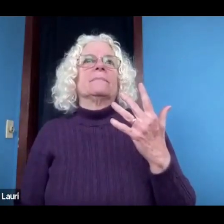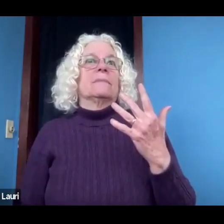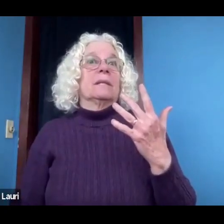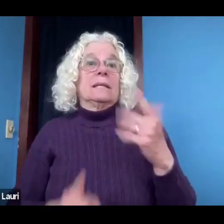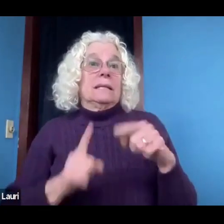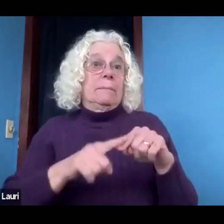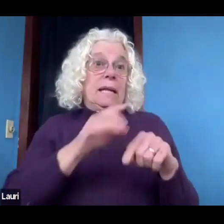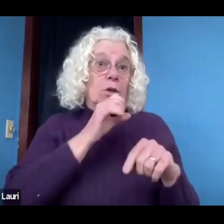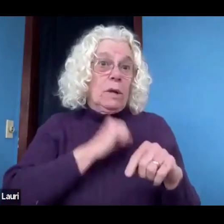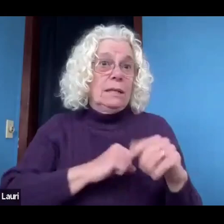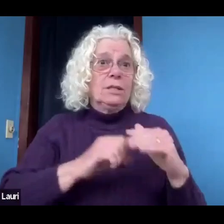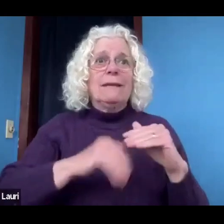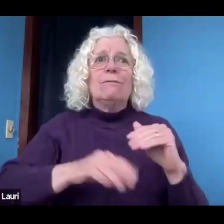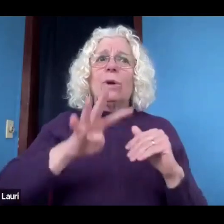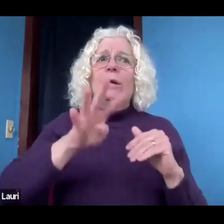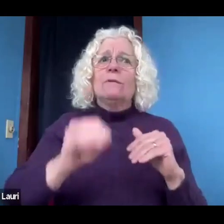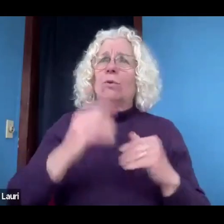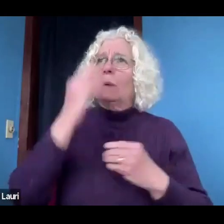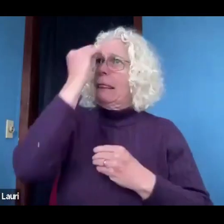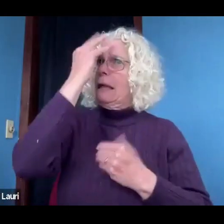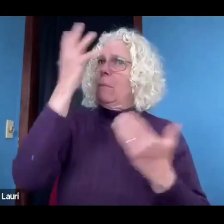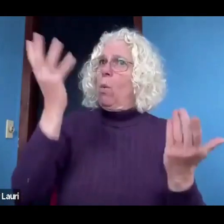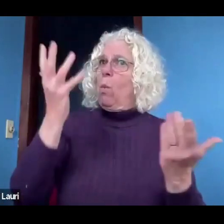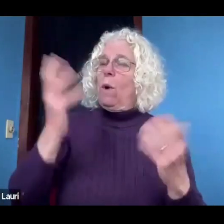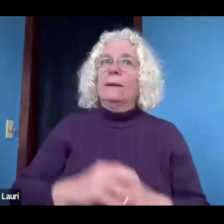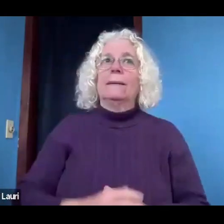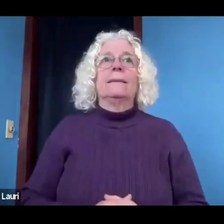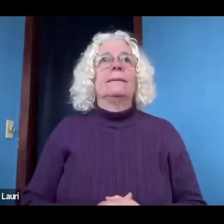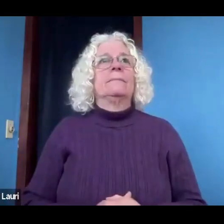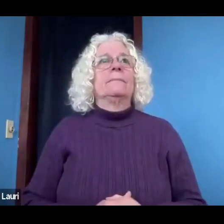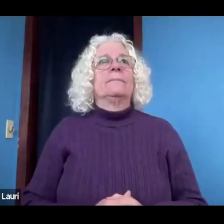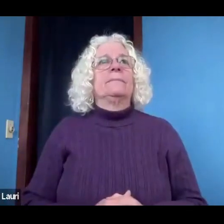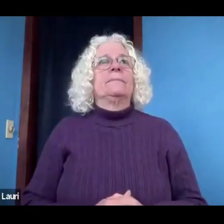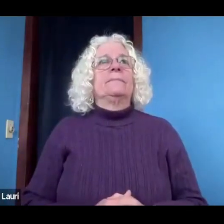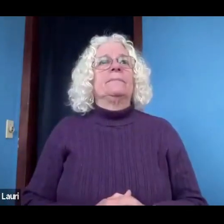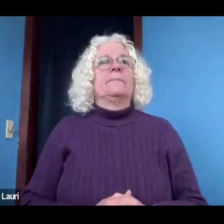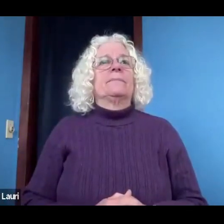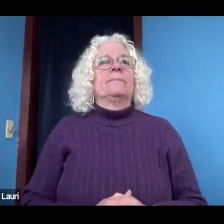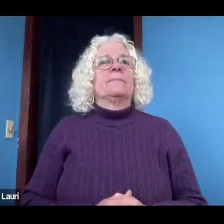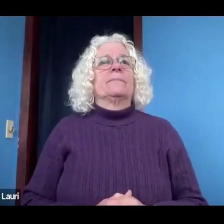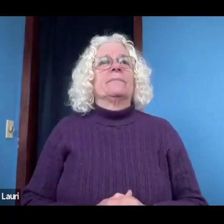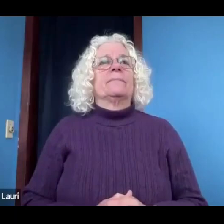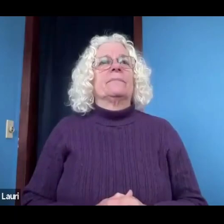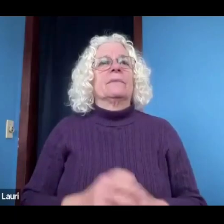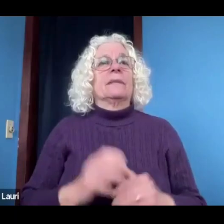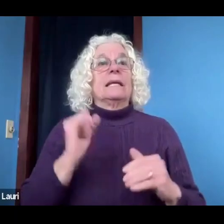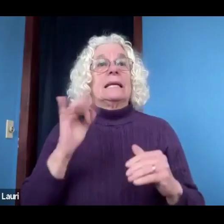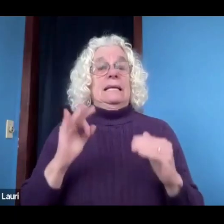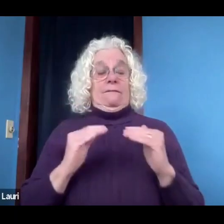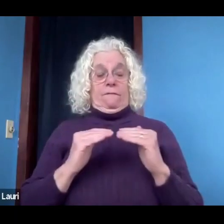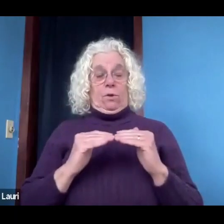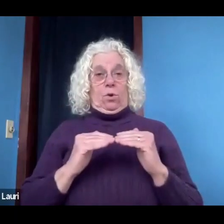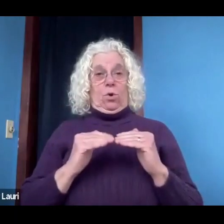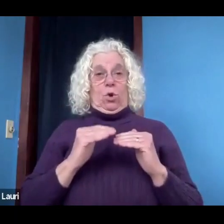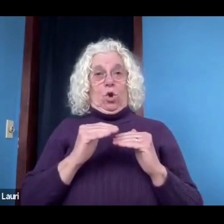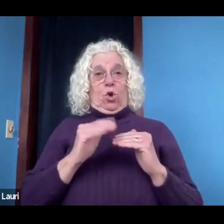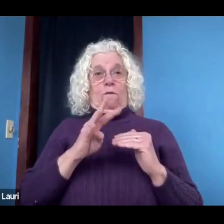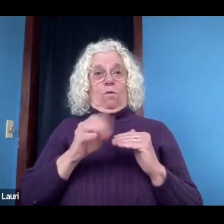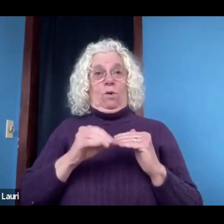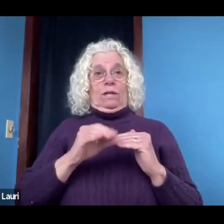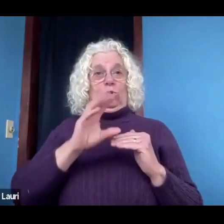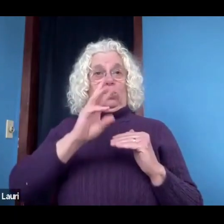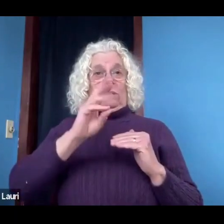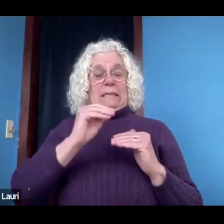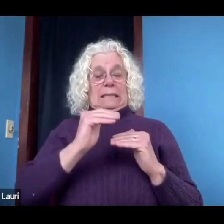like under 40, what should we be thinking about? And then what do we think about if we're 40 to age 60?